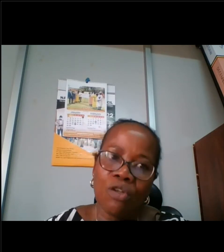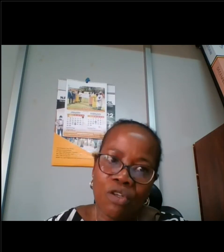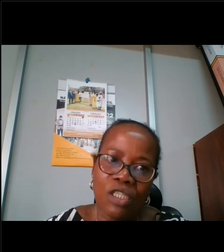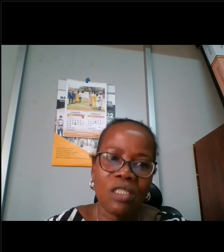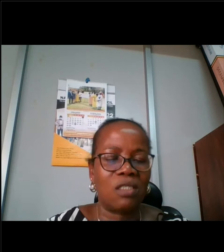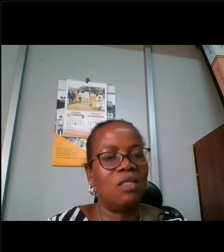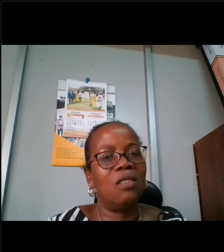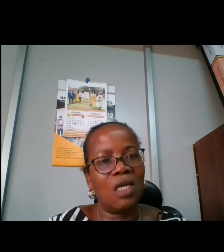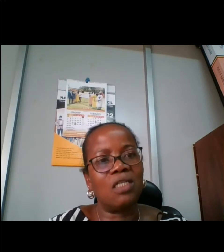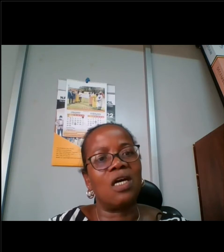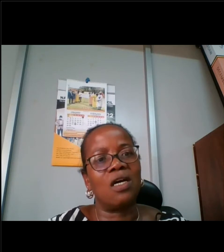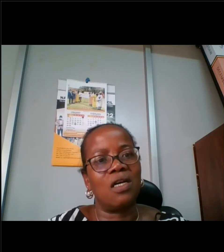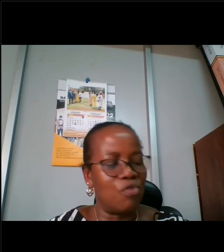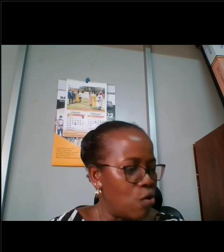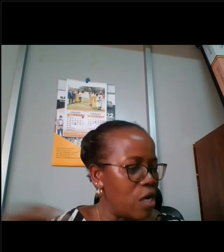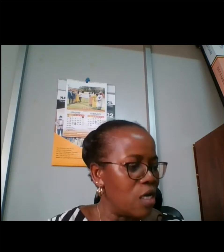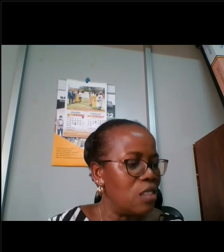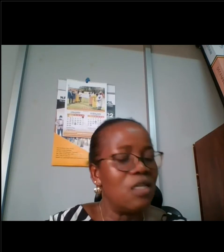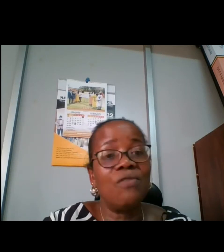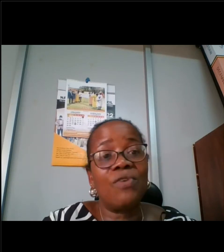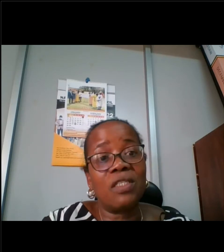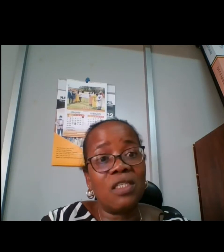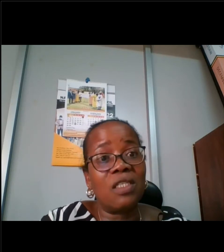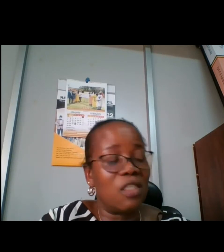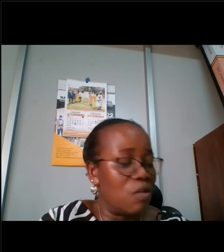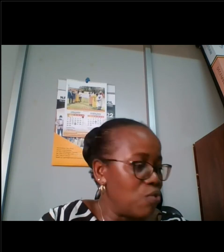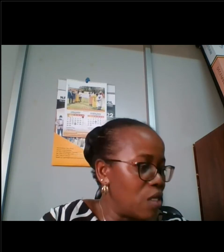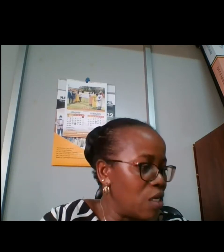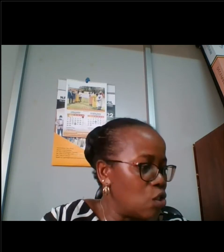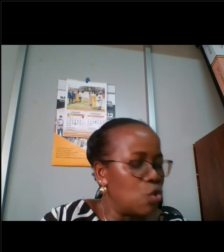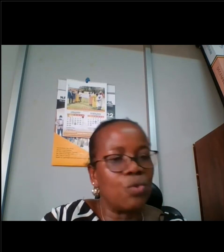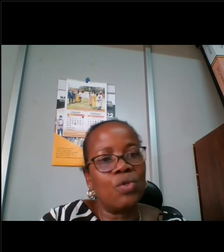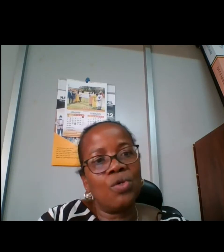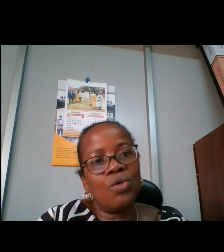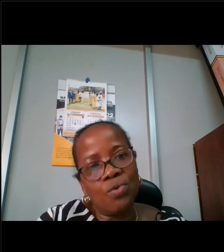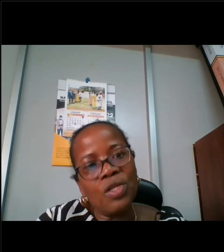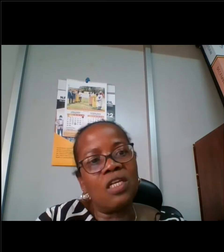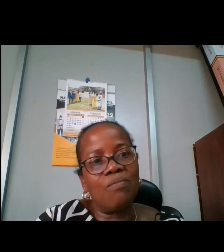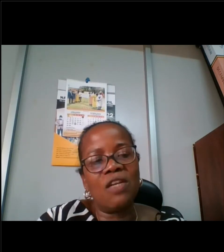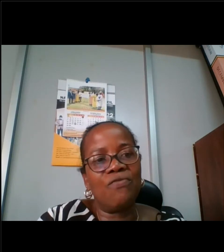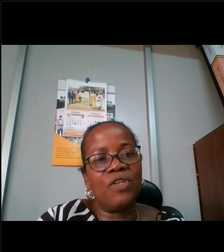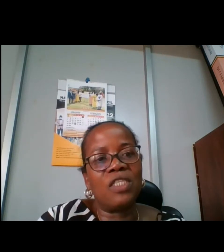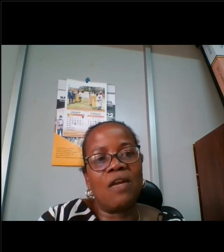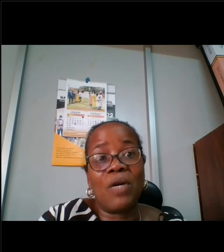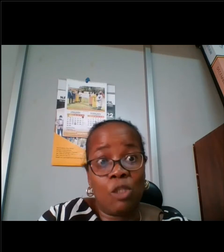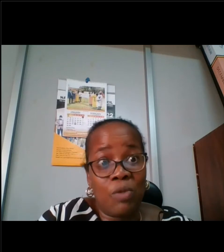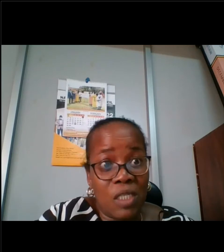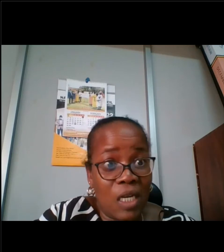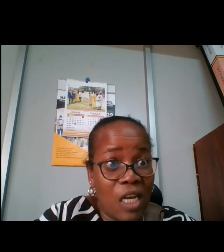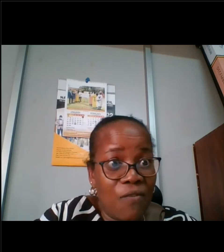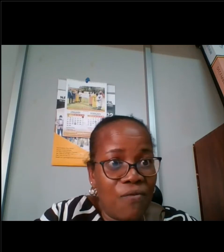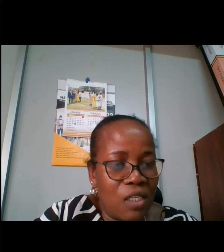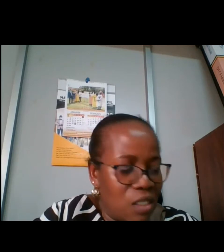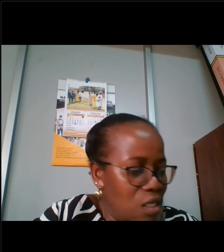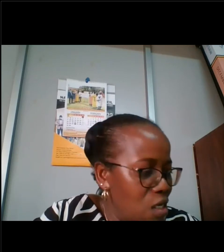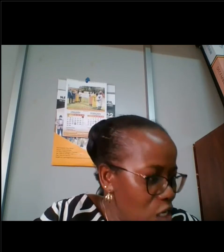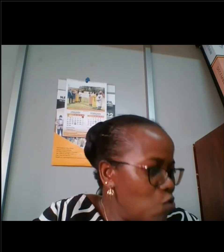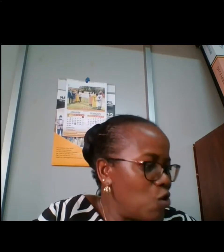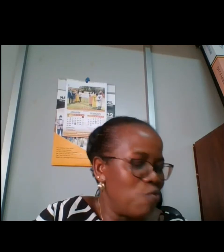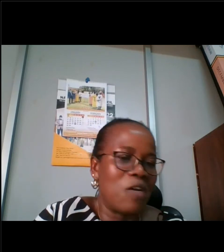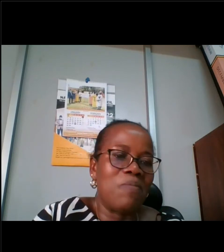the technologies that are required for our sisters and brothers to really benefit and participate in life